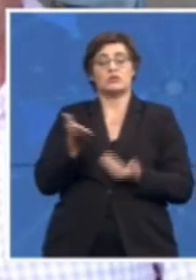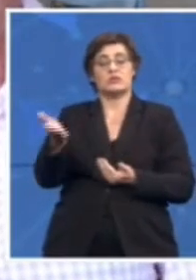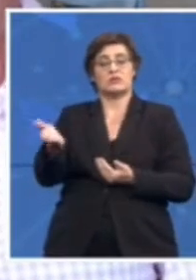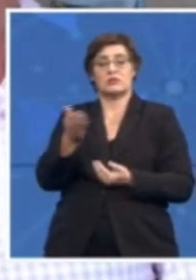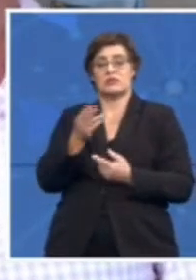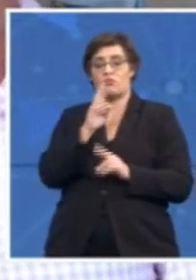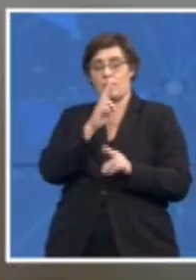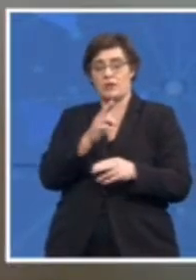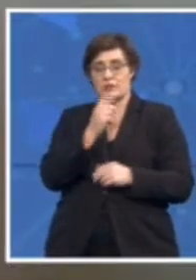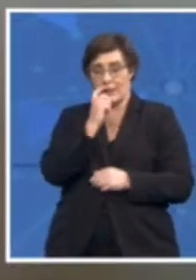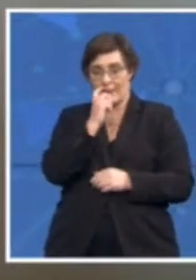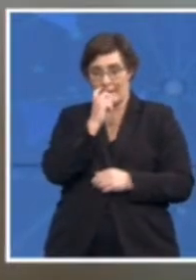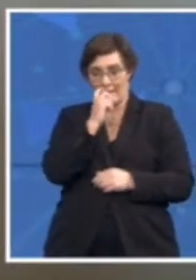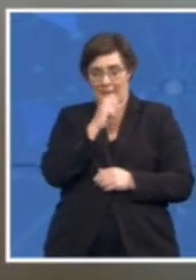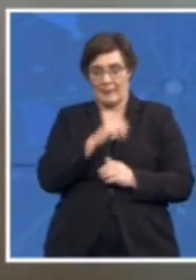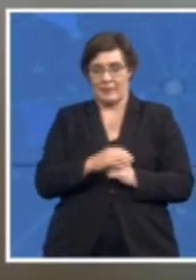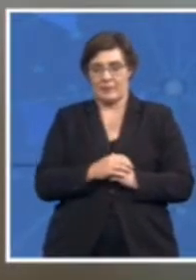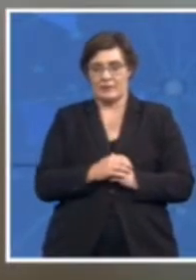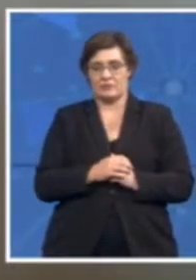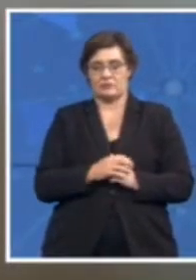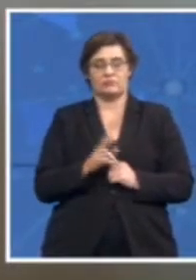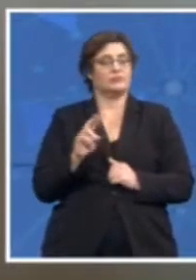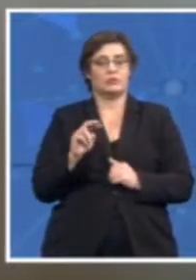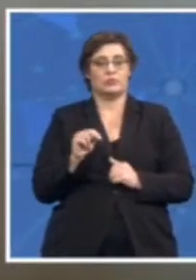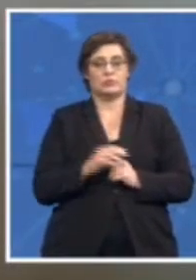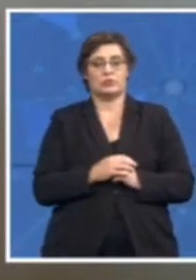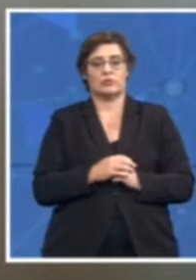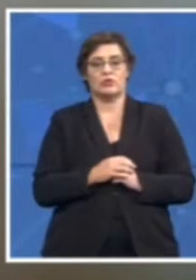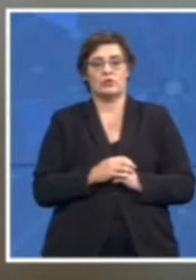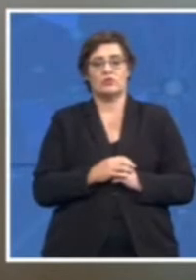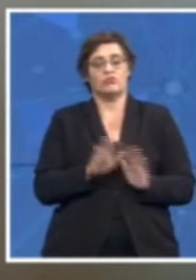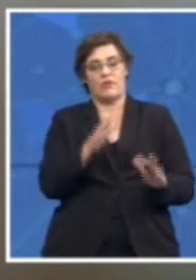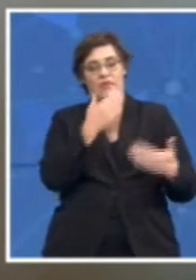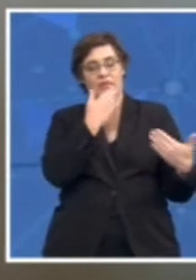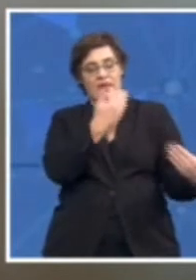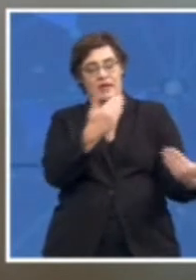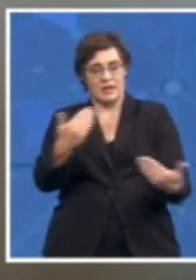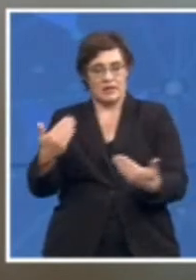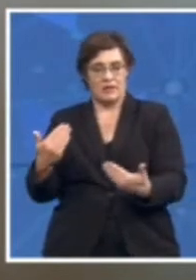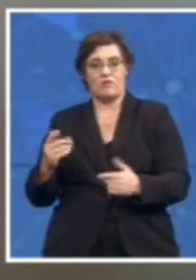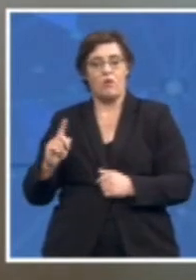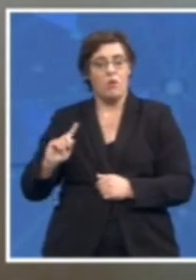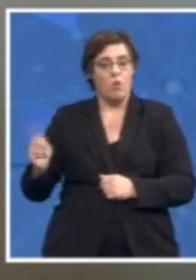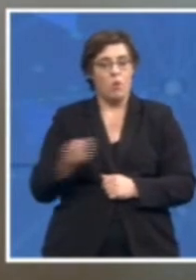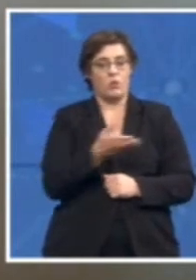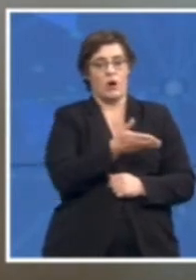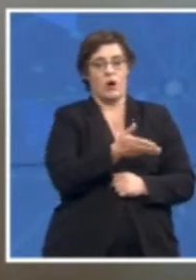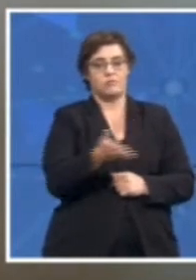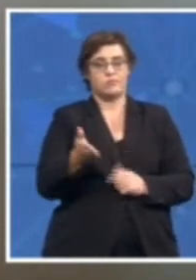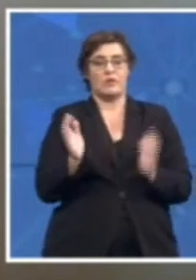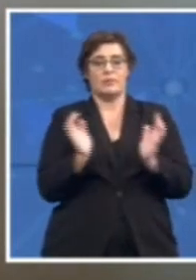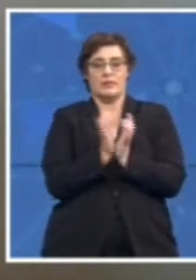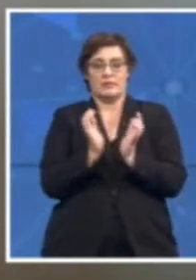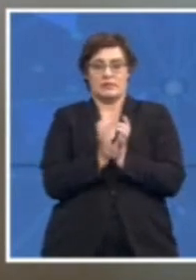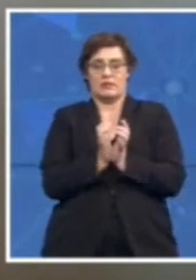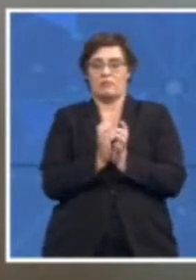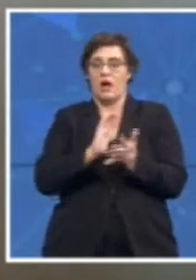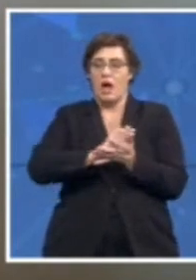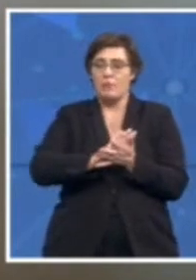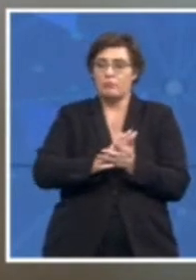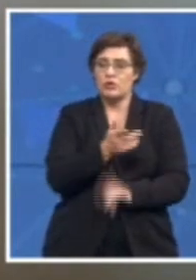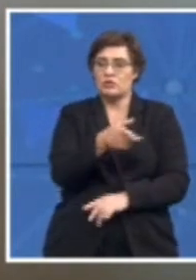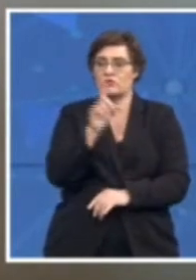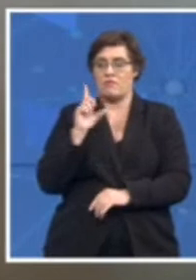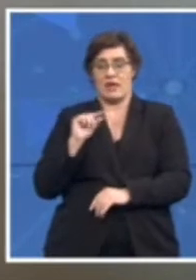No, again, thanks to everybody for attending these meetings. We really appreciate your interest.